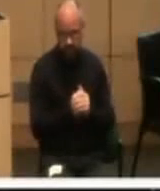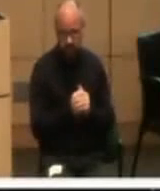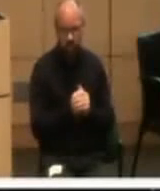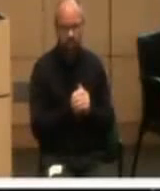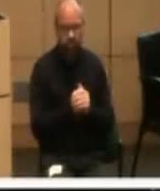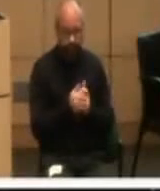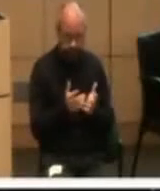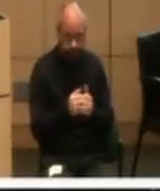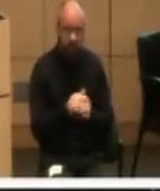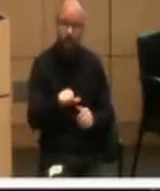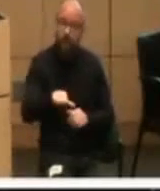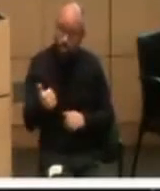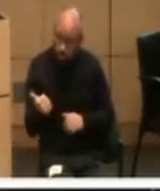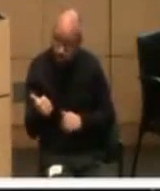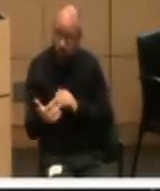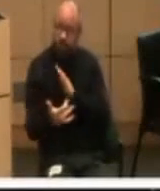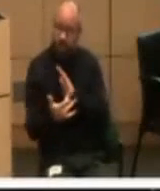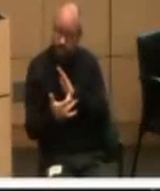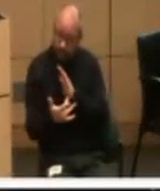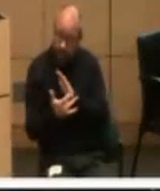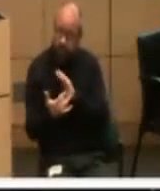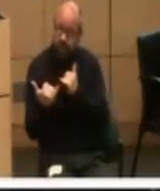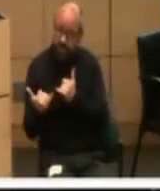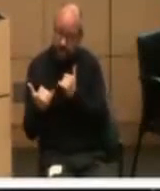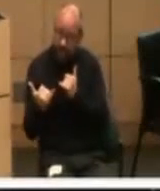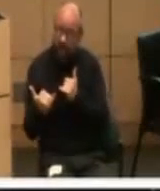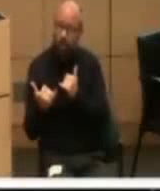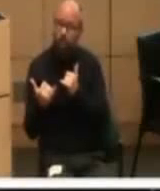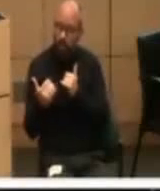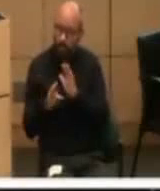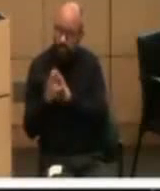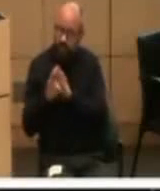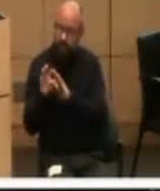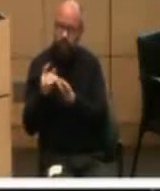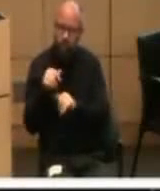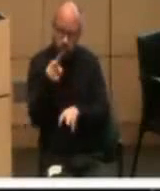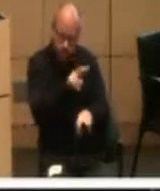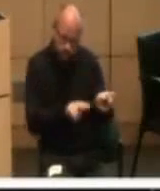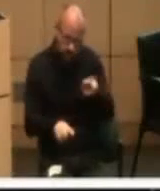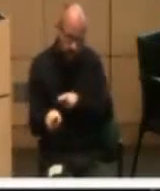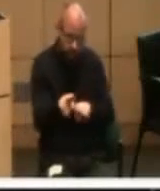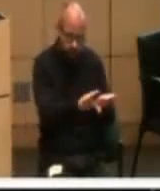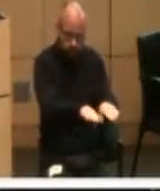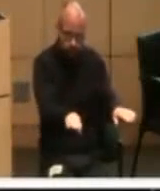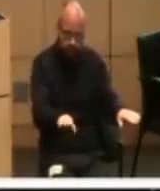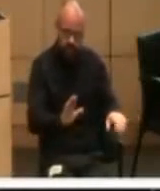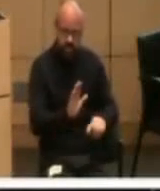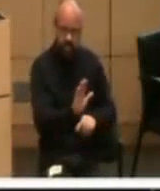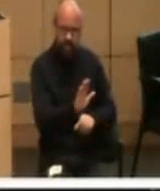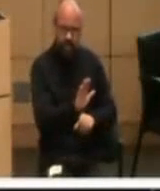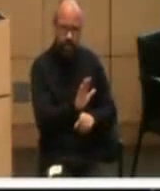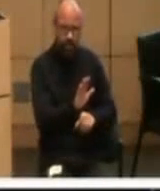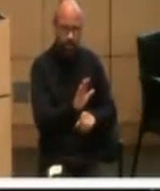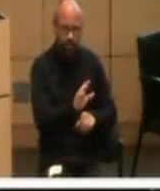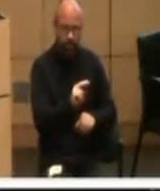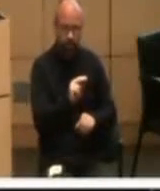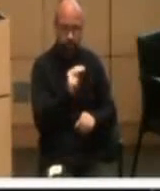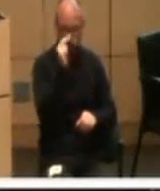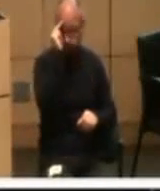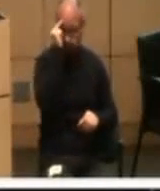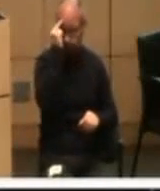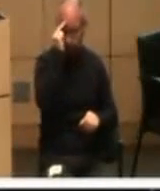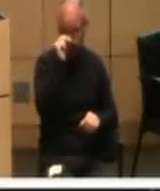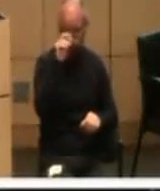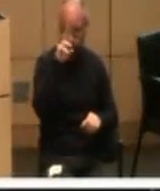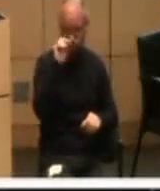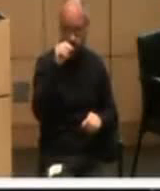other technologies that are being developed to look at kids and their changes in neural plasticity. So there